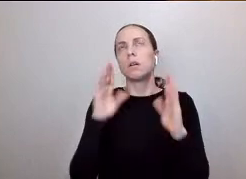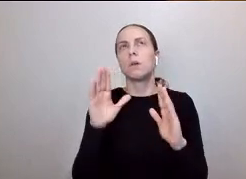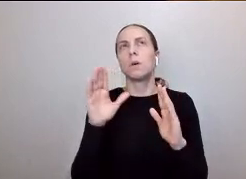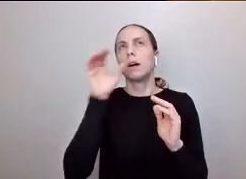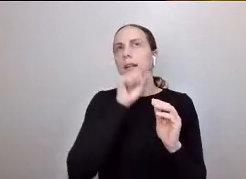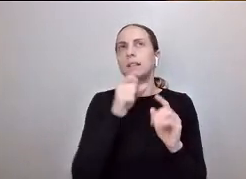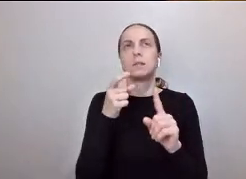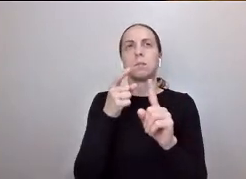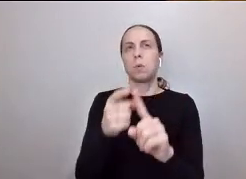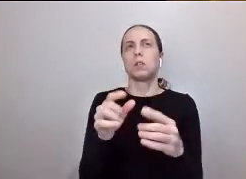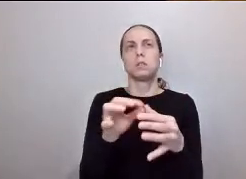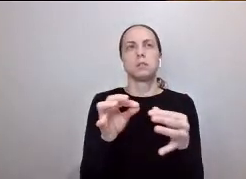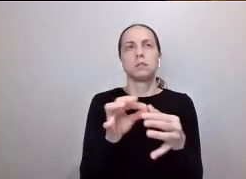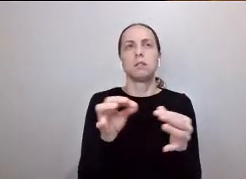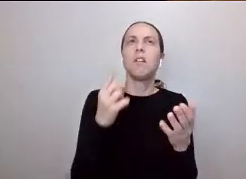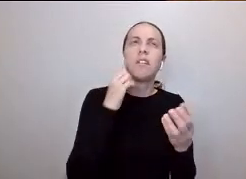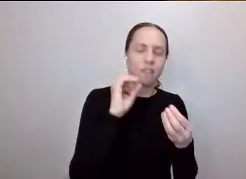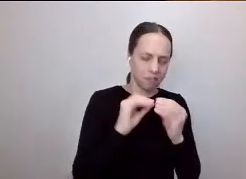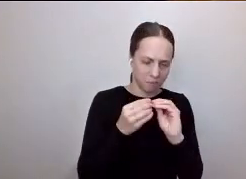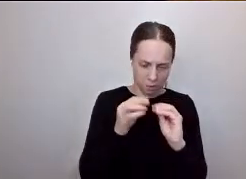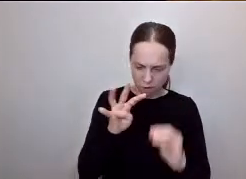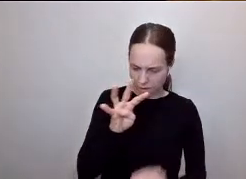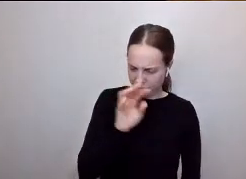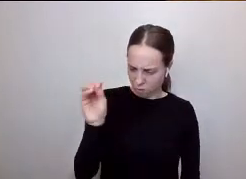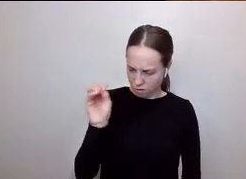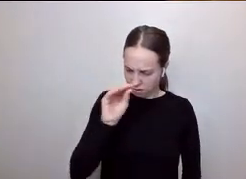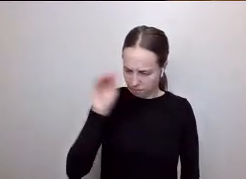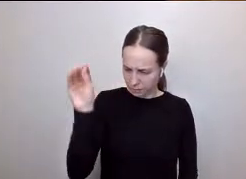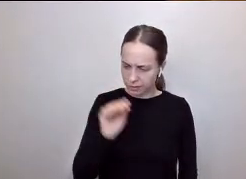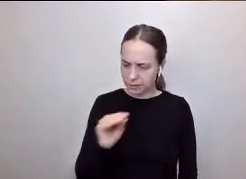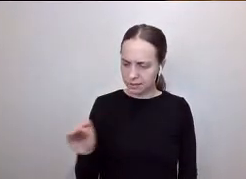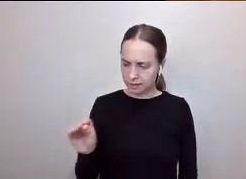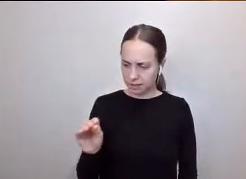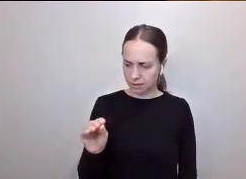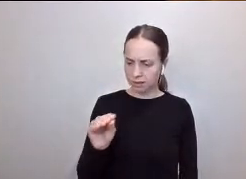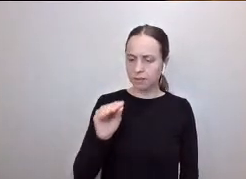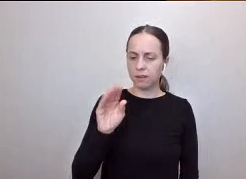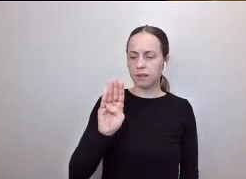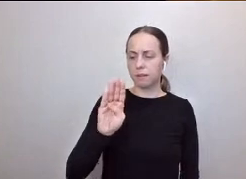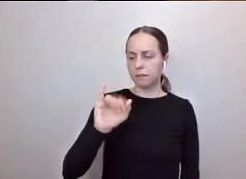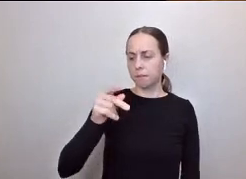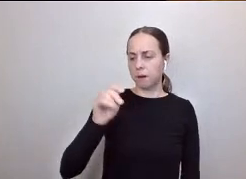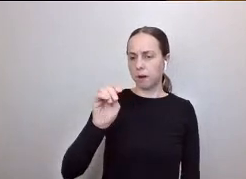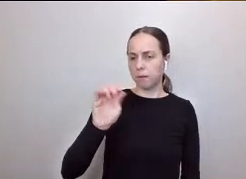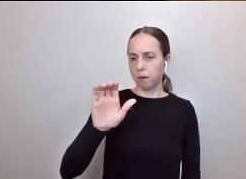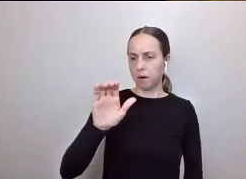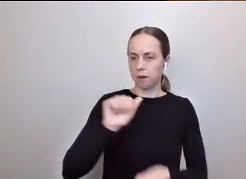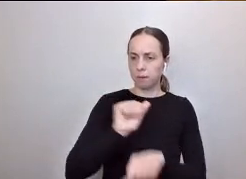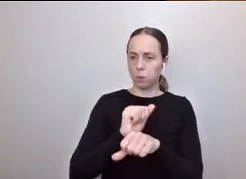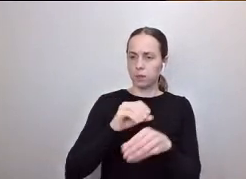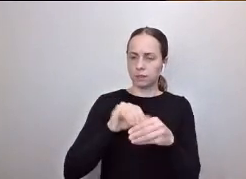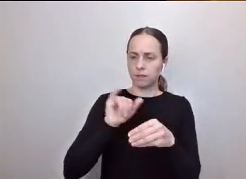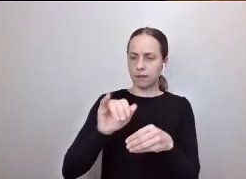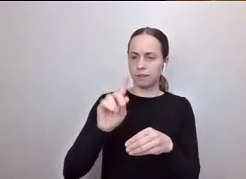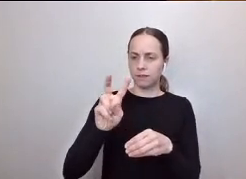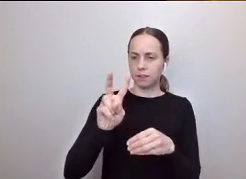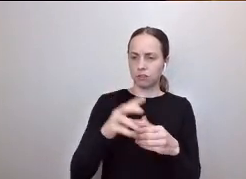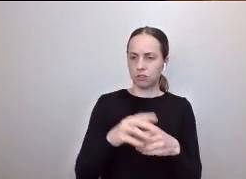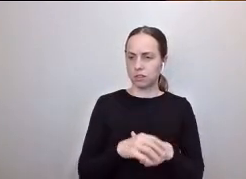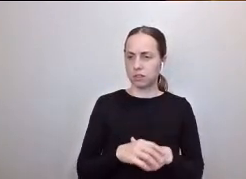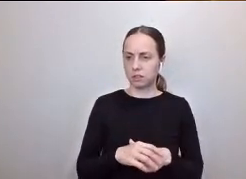the number is 40% BIPOC employees in this division was at least the number I had last on this,